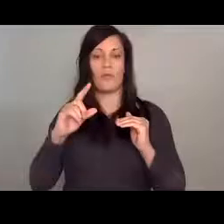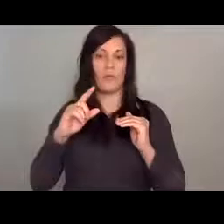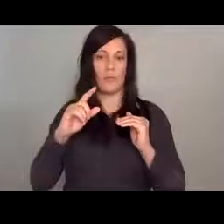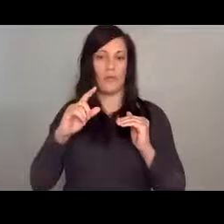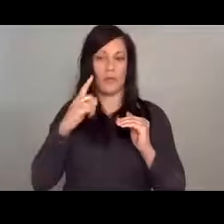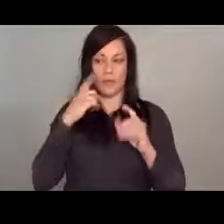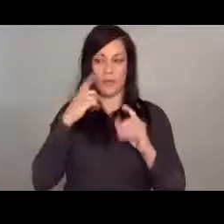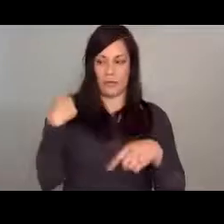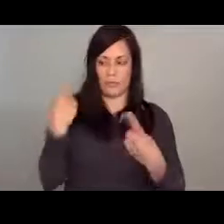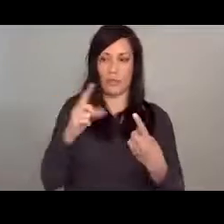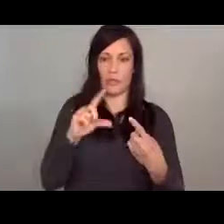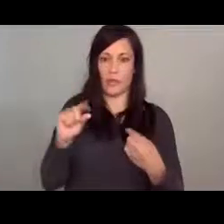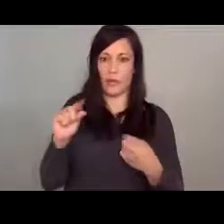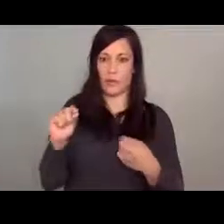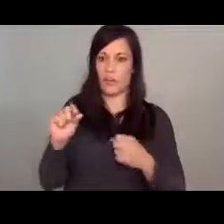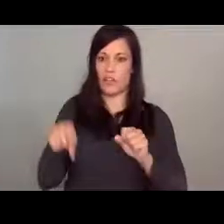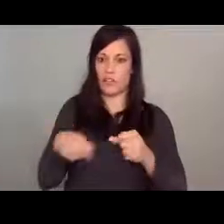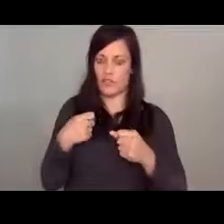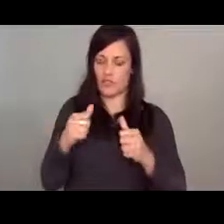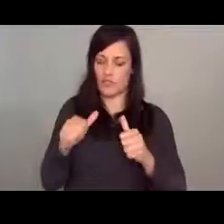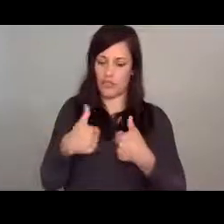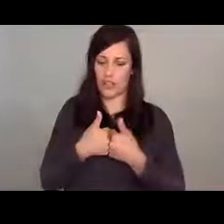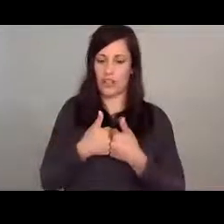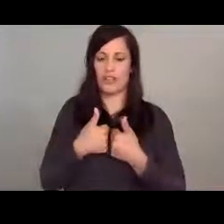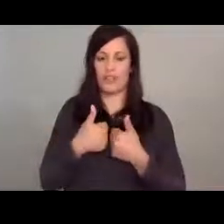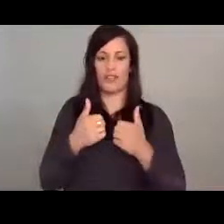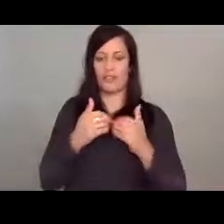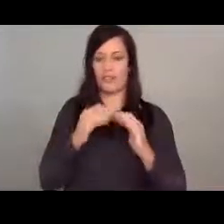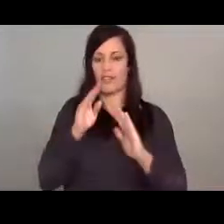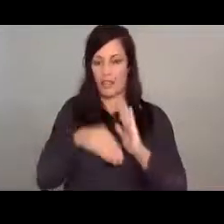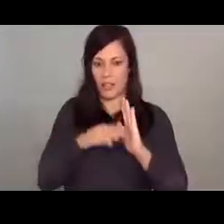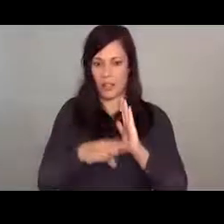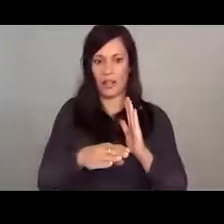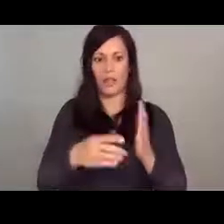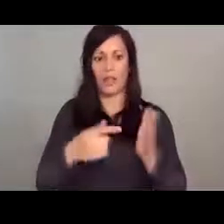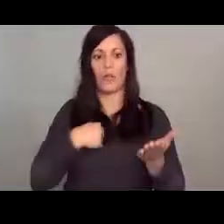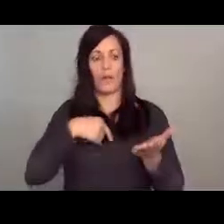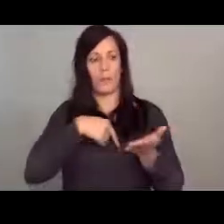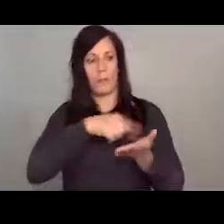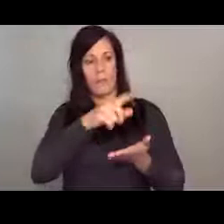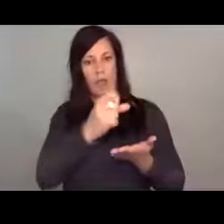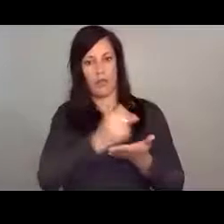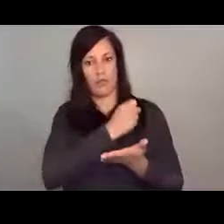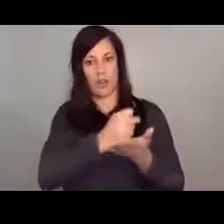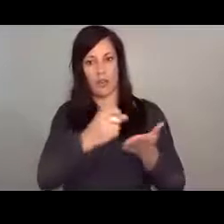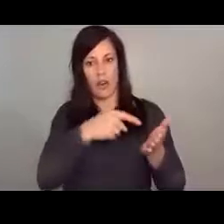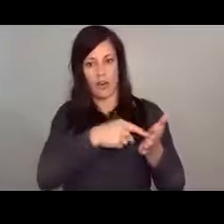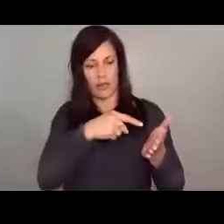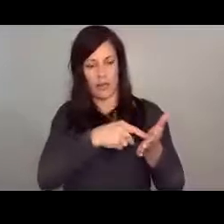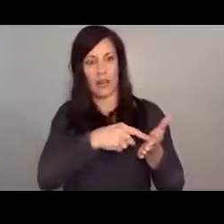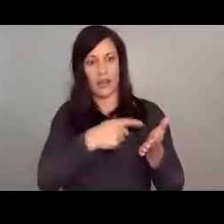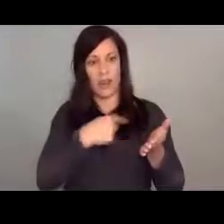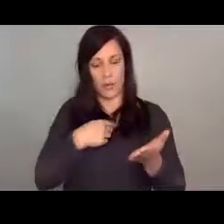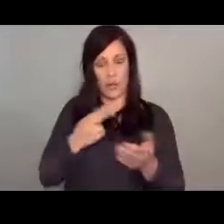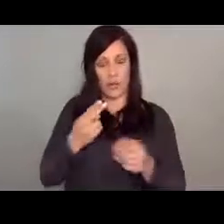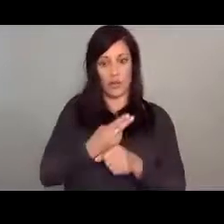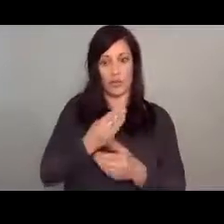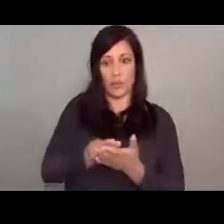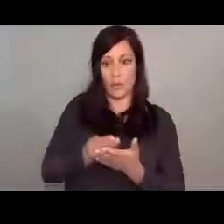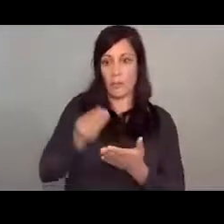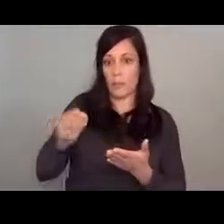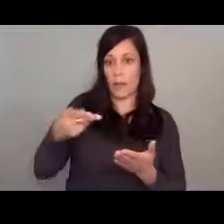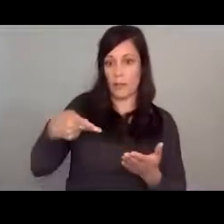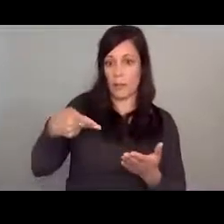challenging financial instability, to pay off our credit card debt that was used to purchase PPE in the